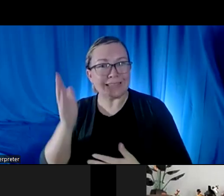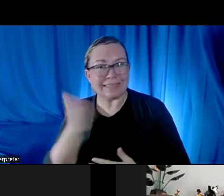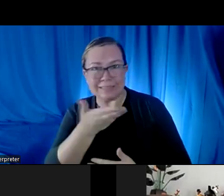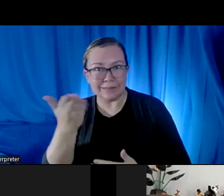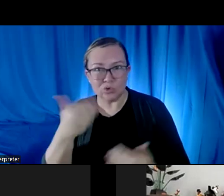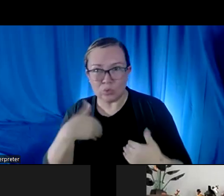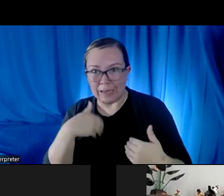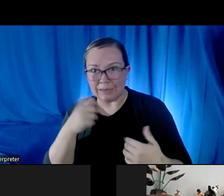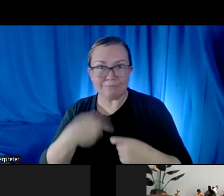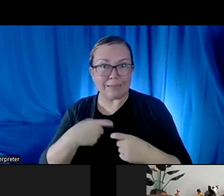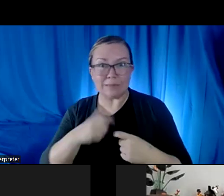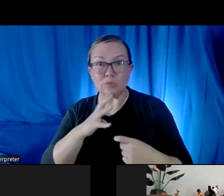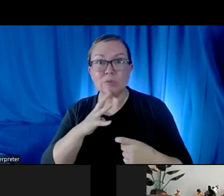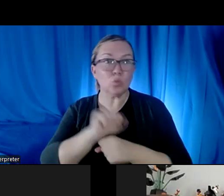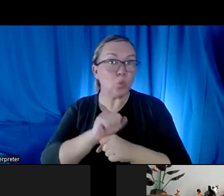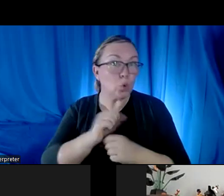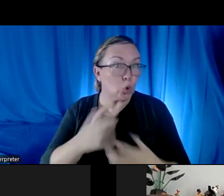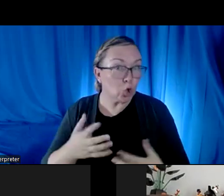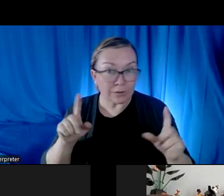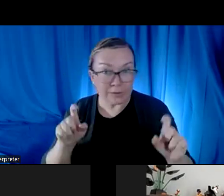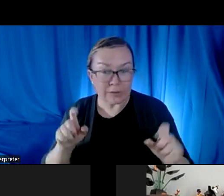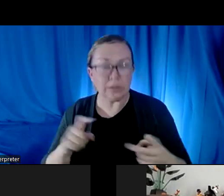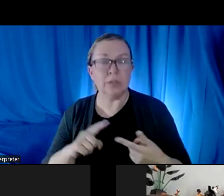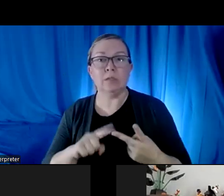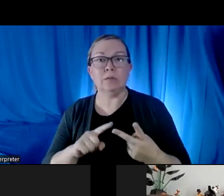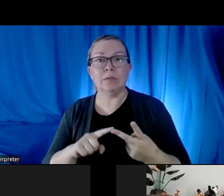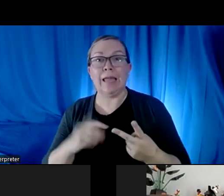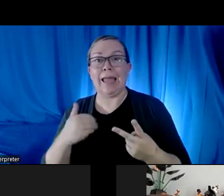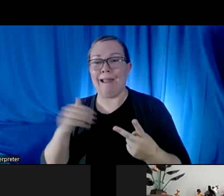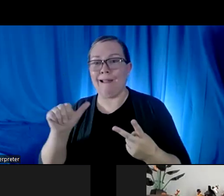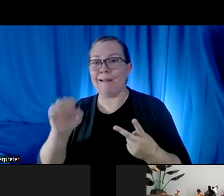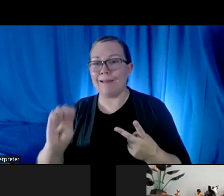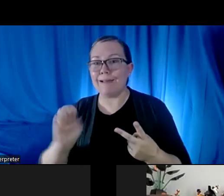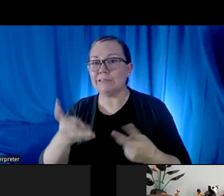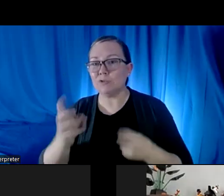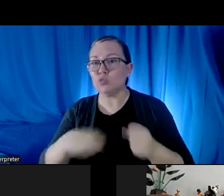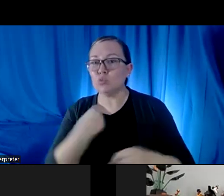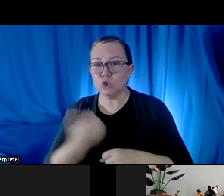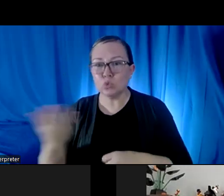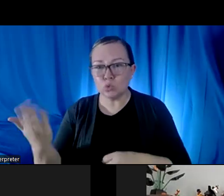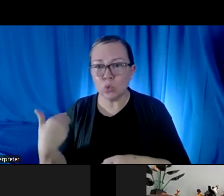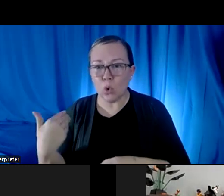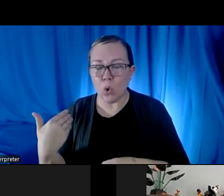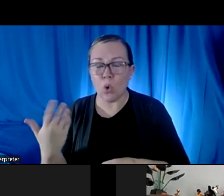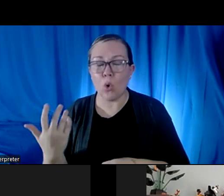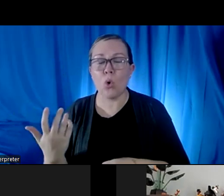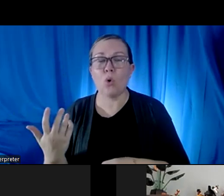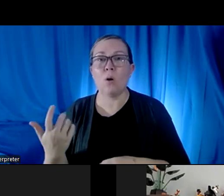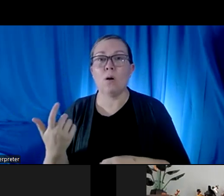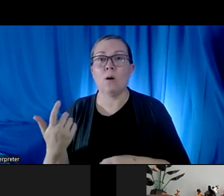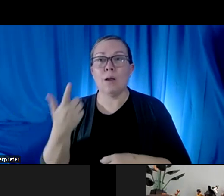yo tuve un caso hace años por salud emocional, por la depresión y